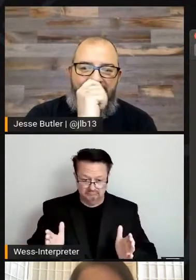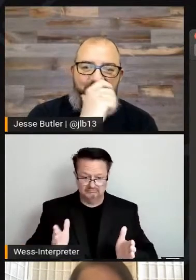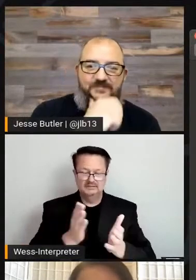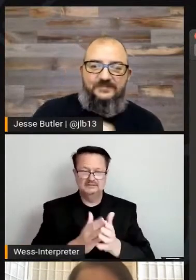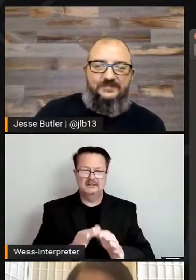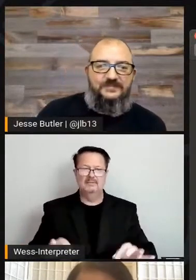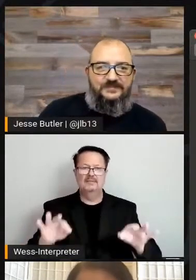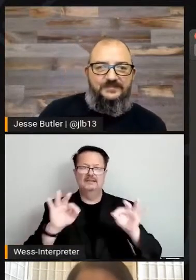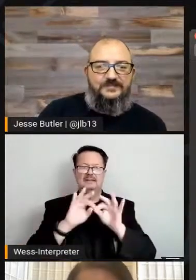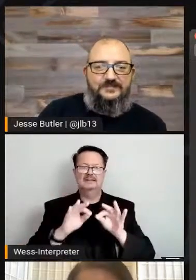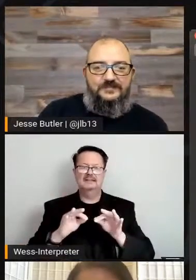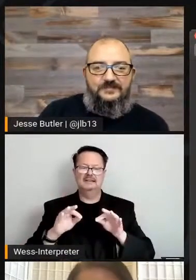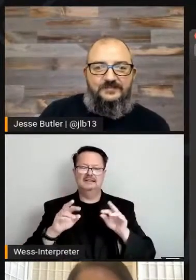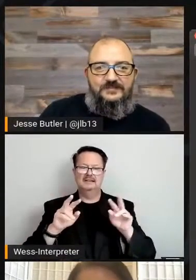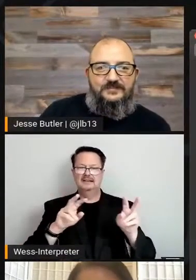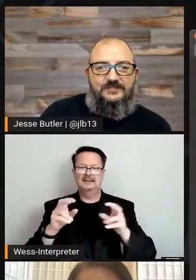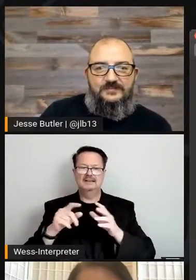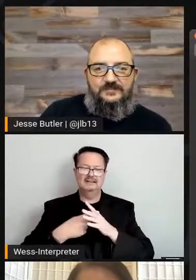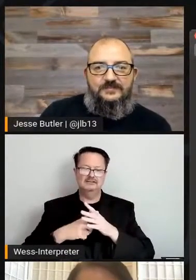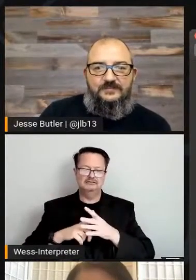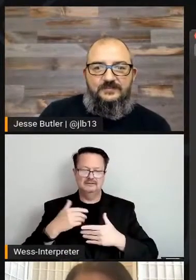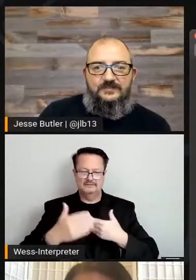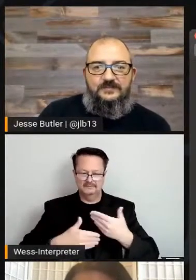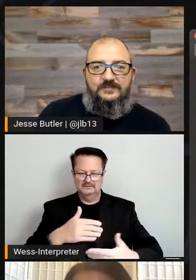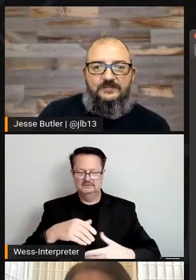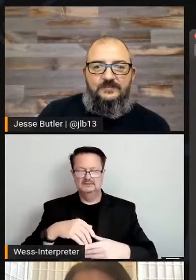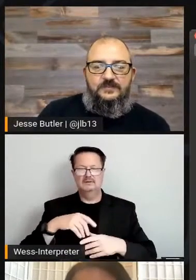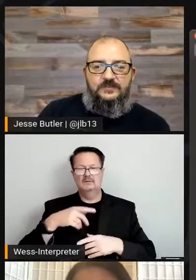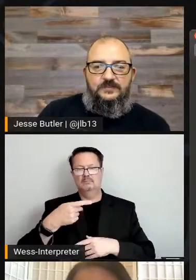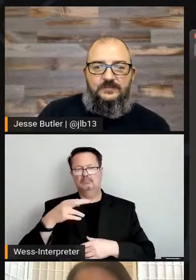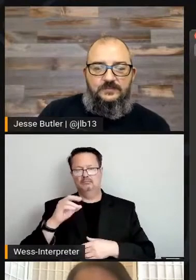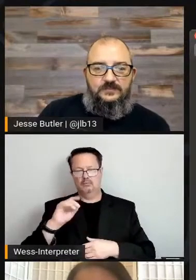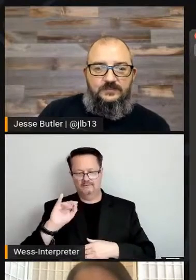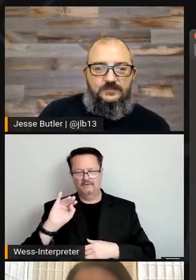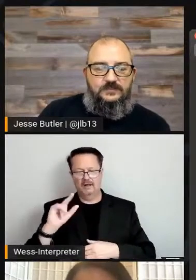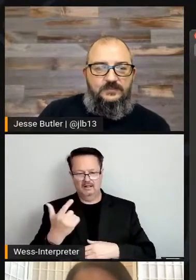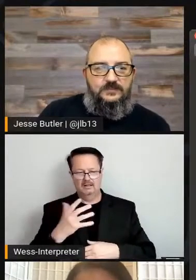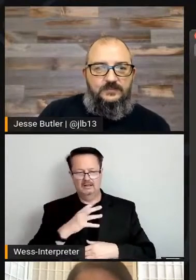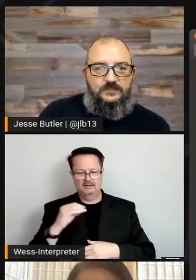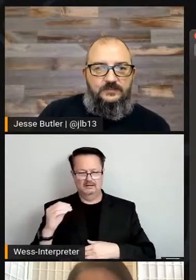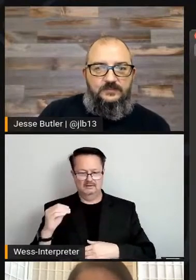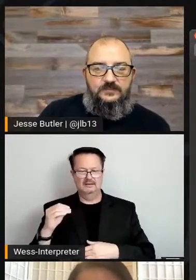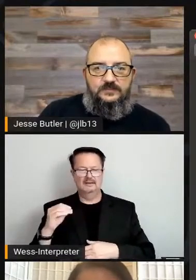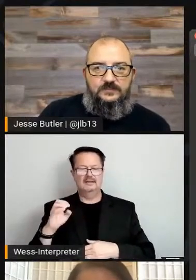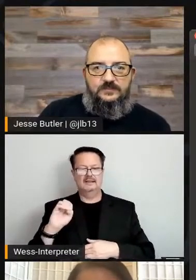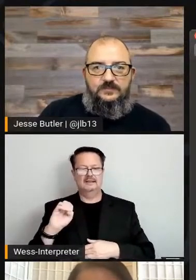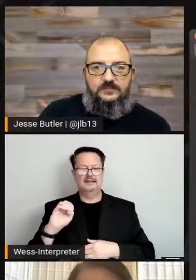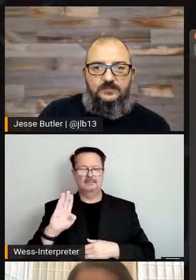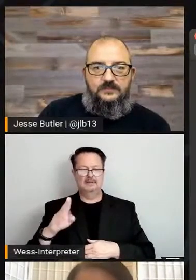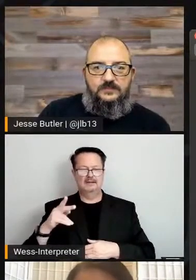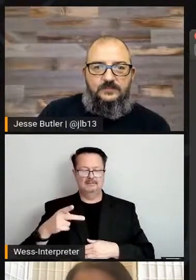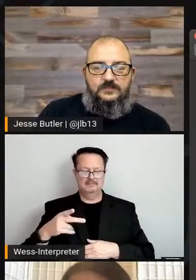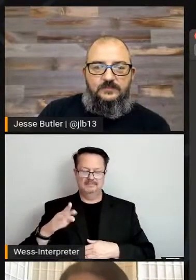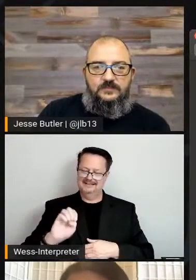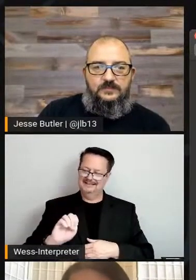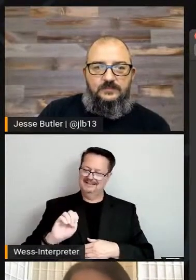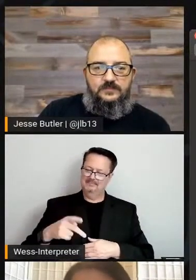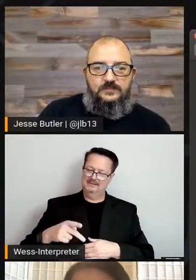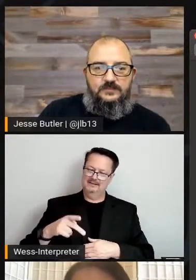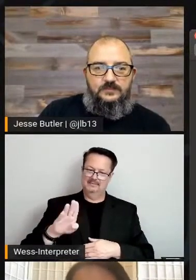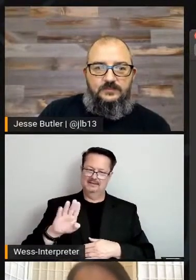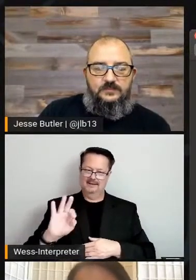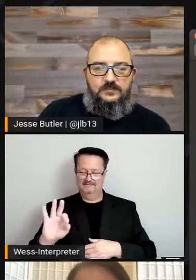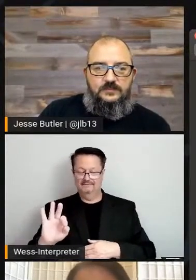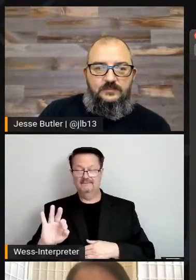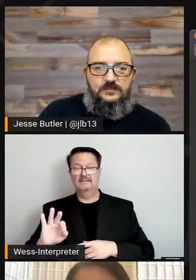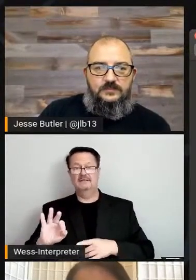around eBPF profiling, and collection of eBPF data, RUM, which is real user